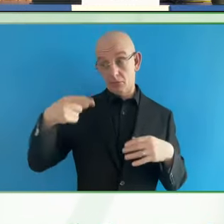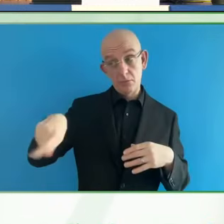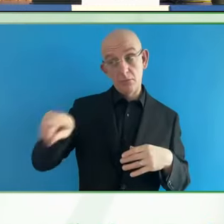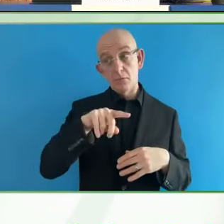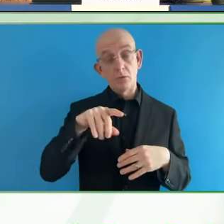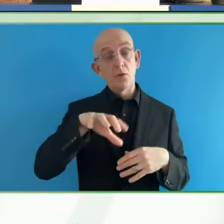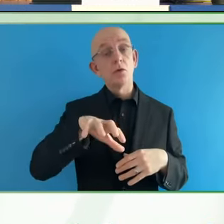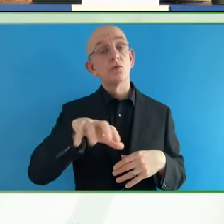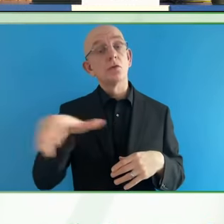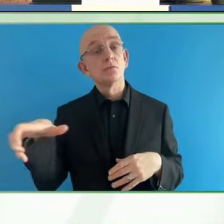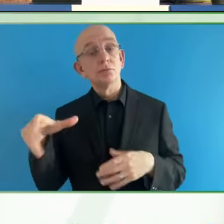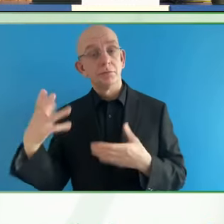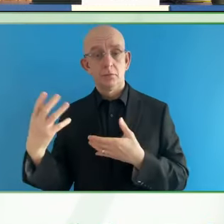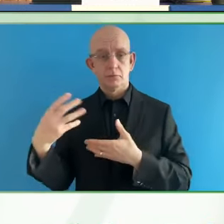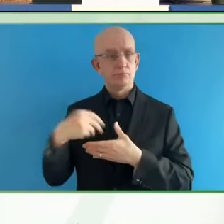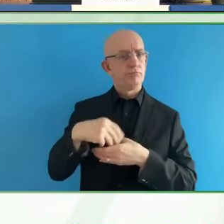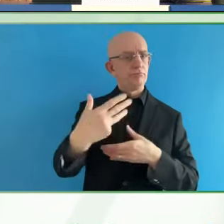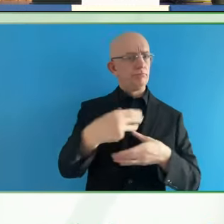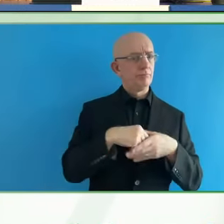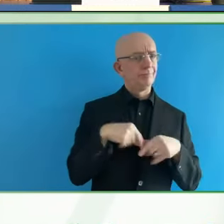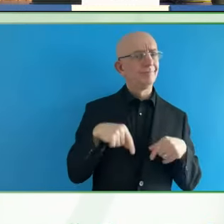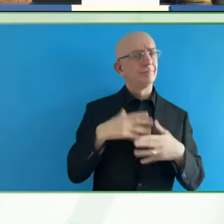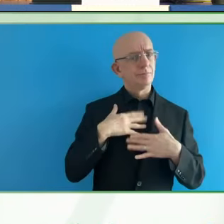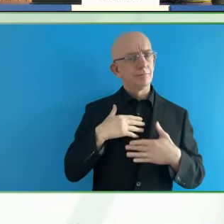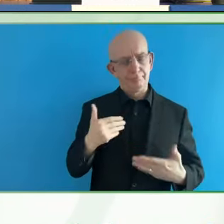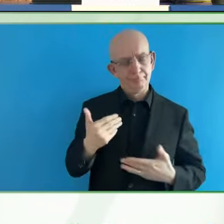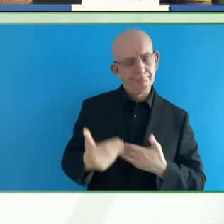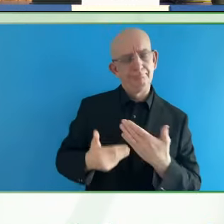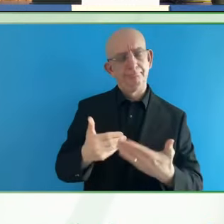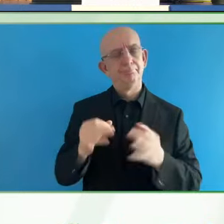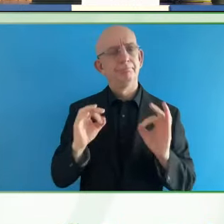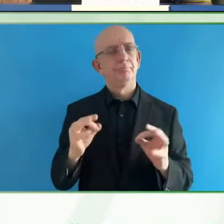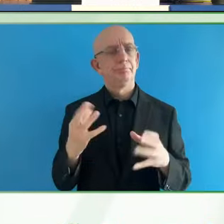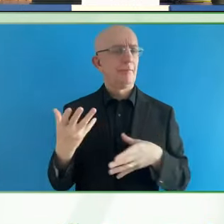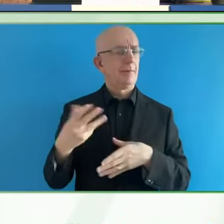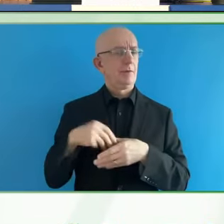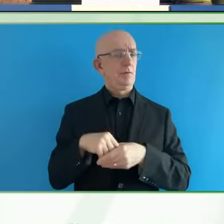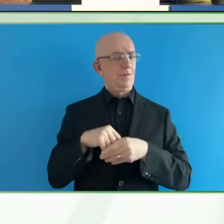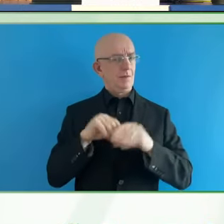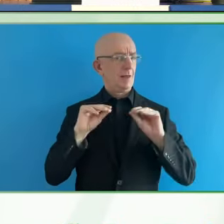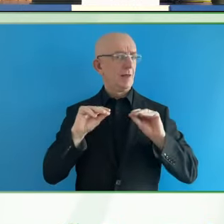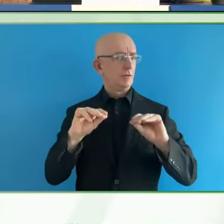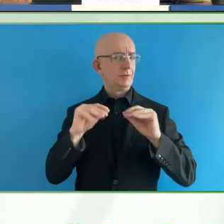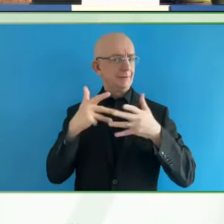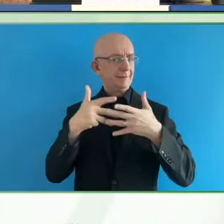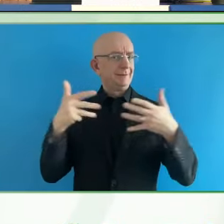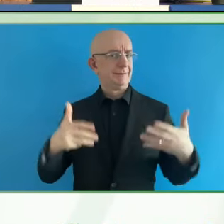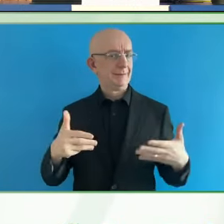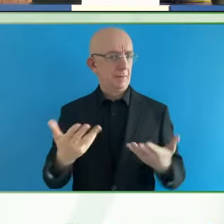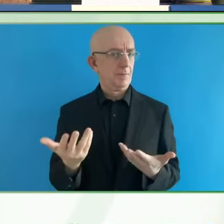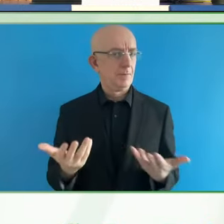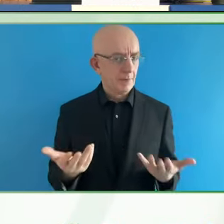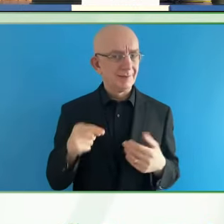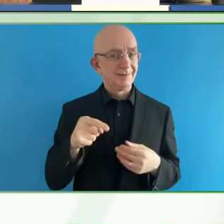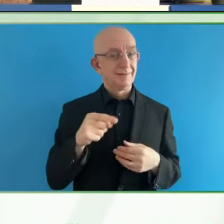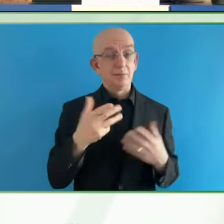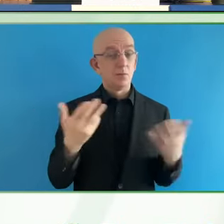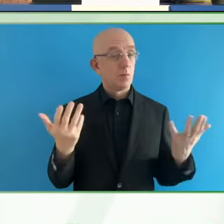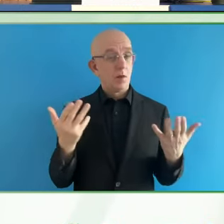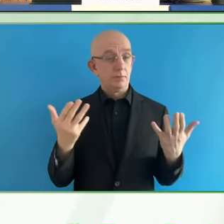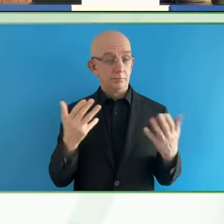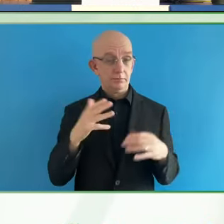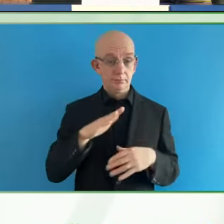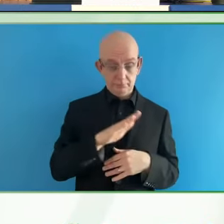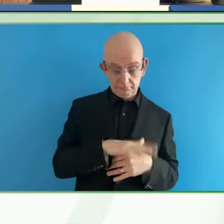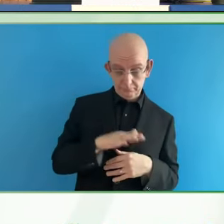meaningful, high-quality educational opportunities in their local community alongside their friends and peers. To go